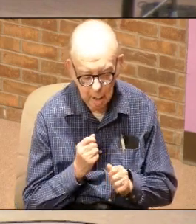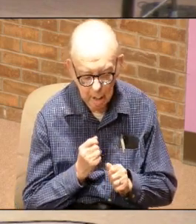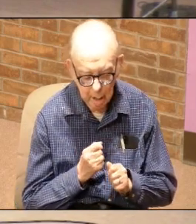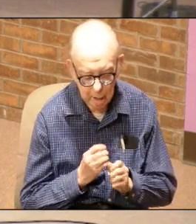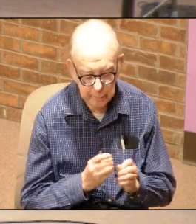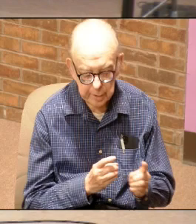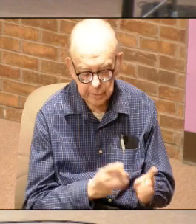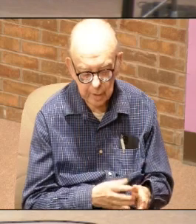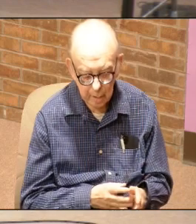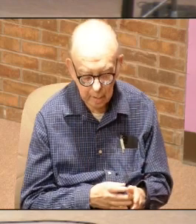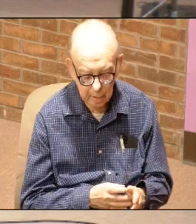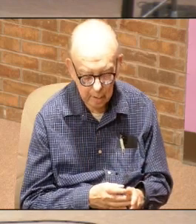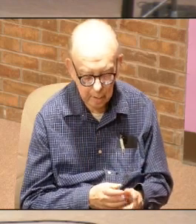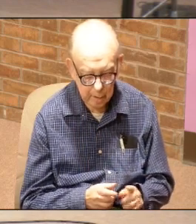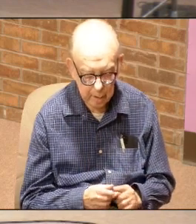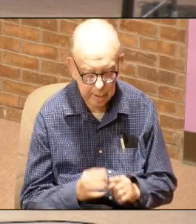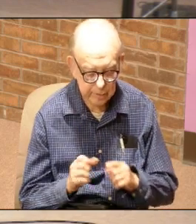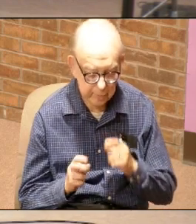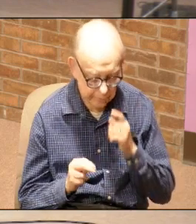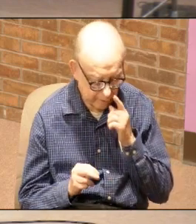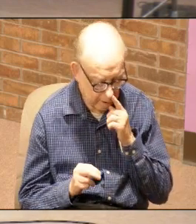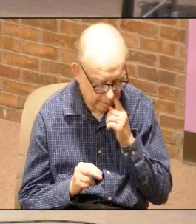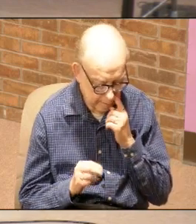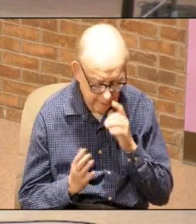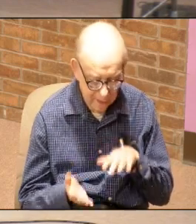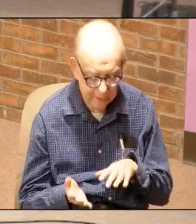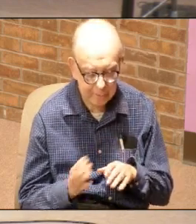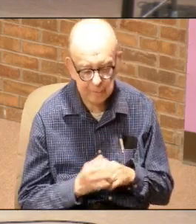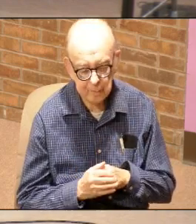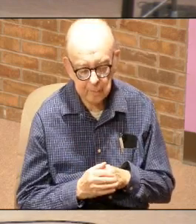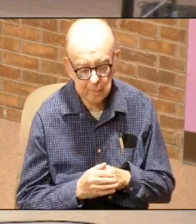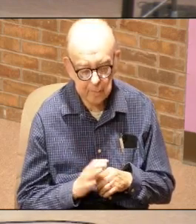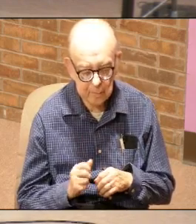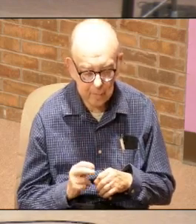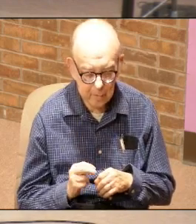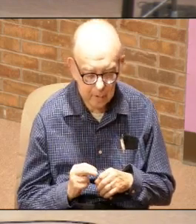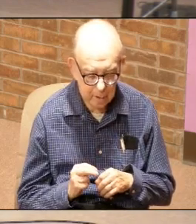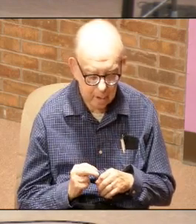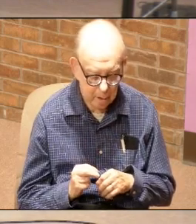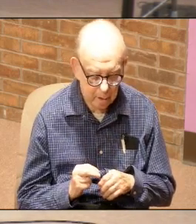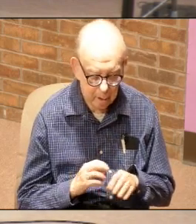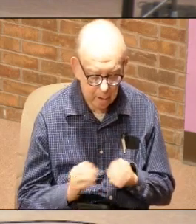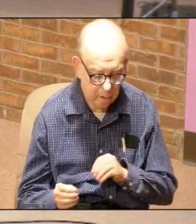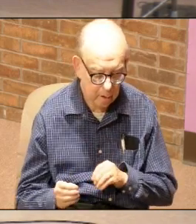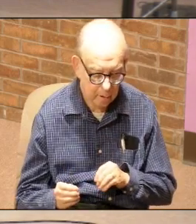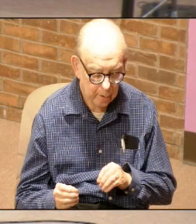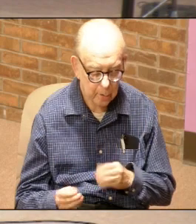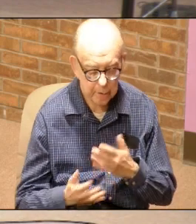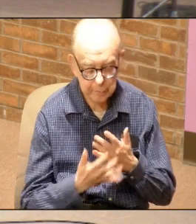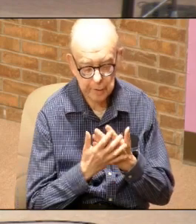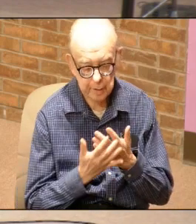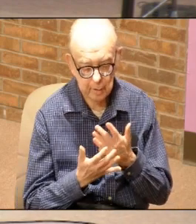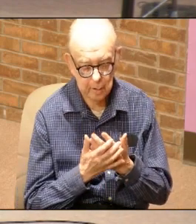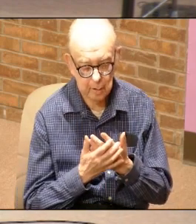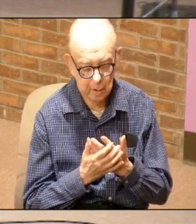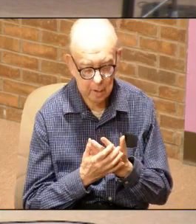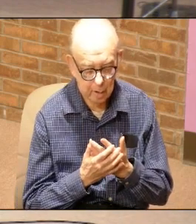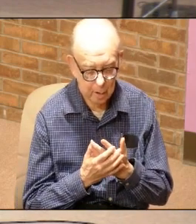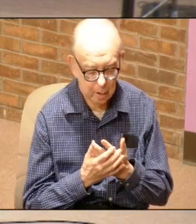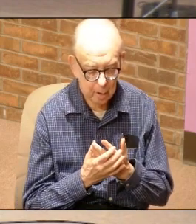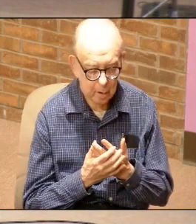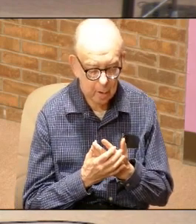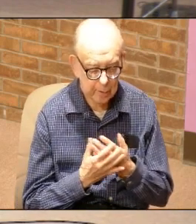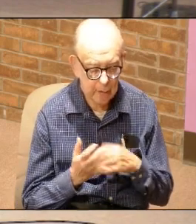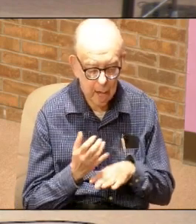killed except for John. And even John was put in prison on the Isle of